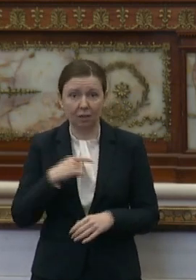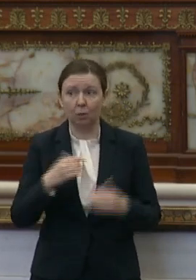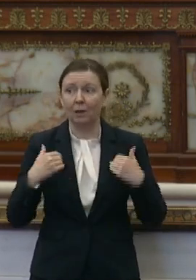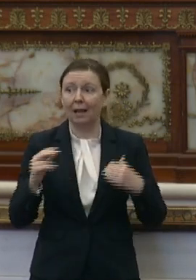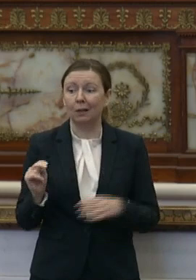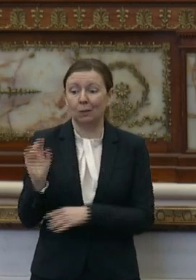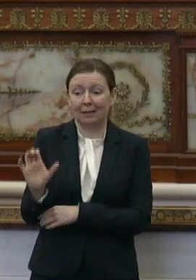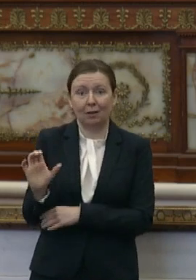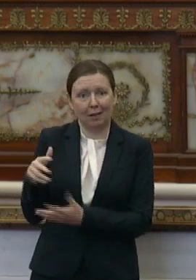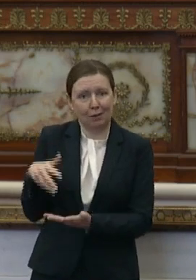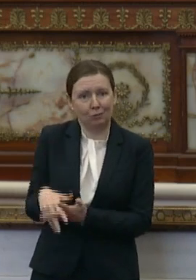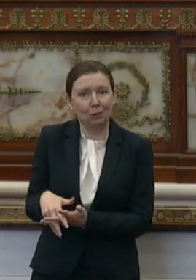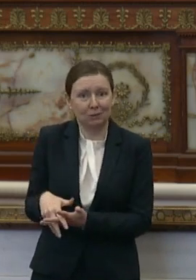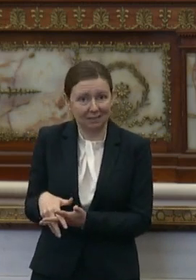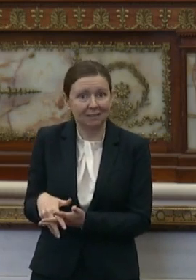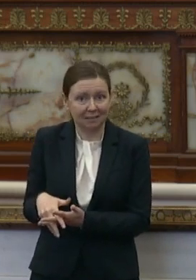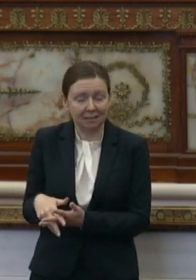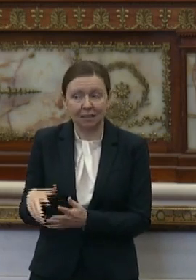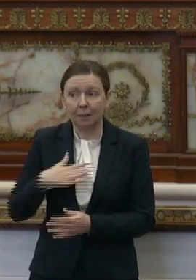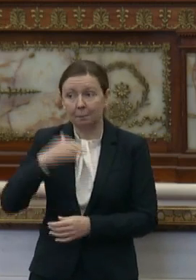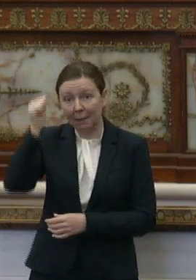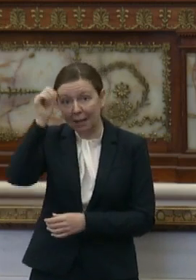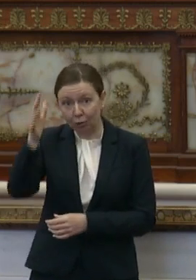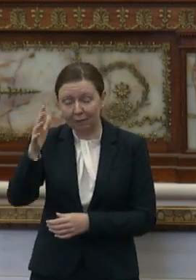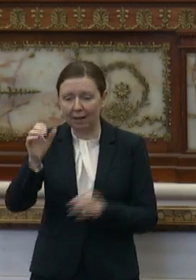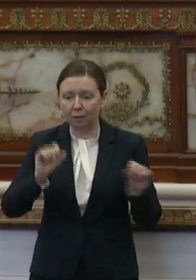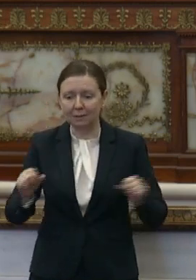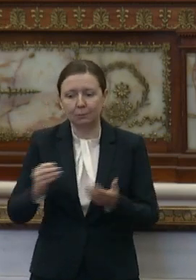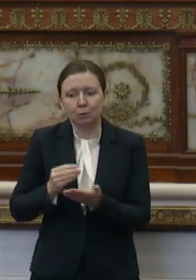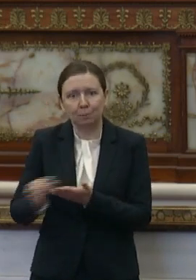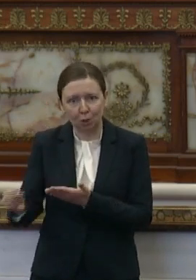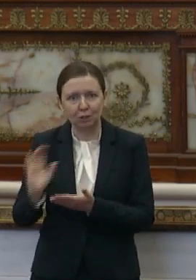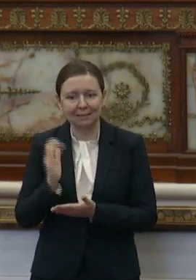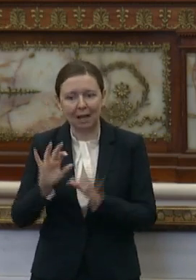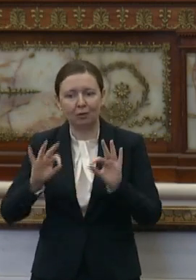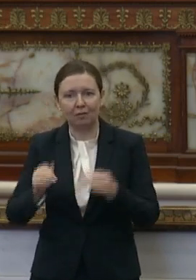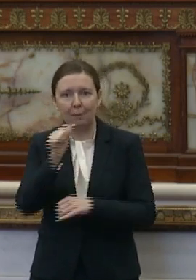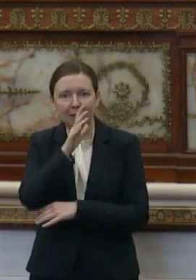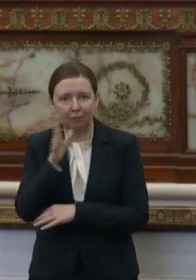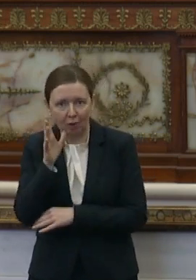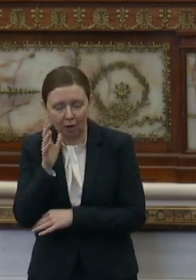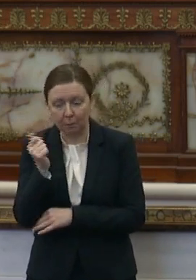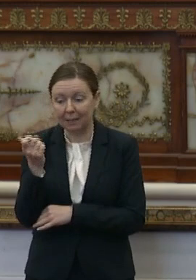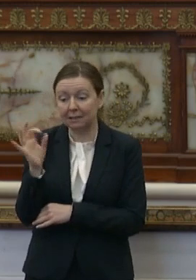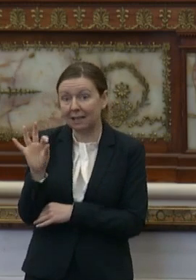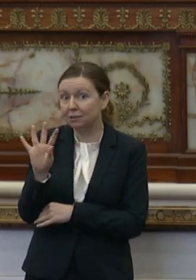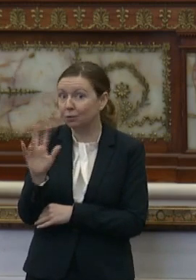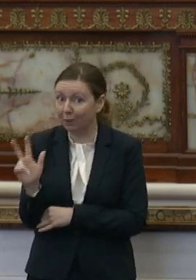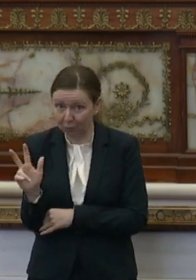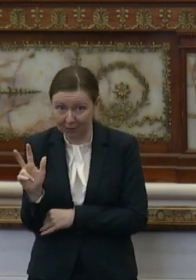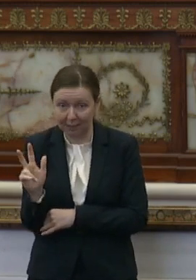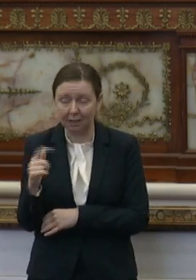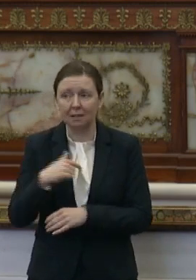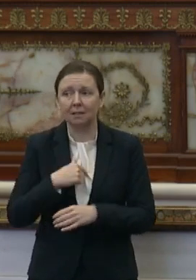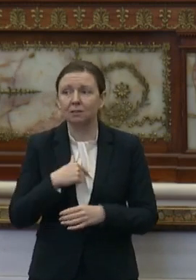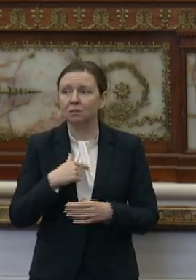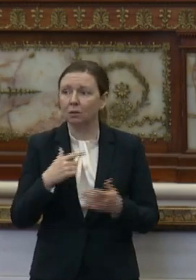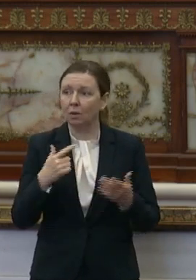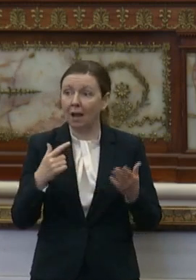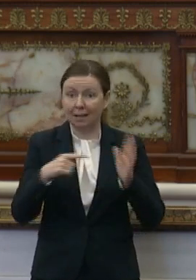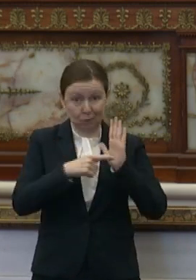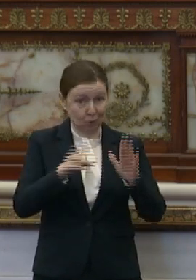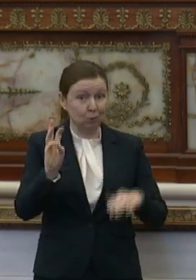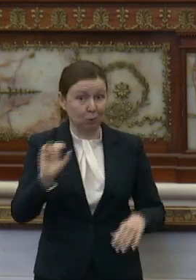North Carolina roots. And, you know, my grandfather was able to purchase our family farm in 1943. So I showed you the